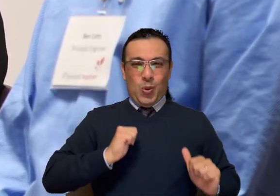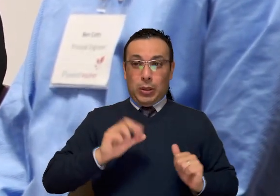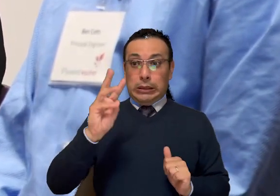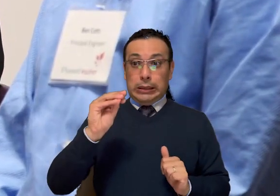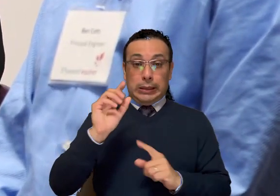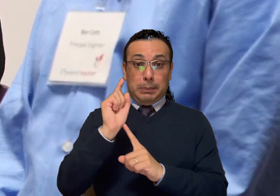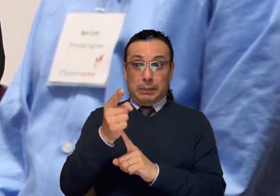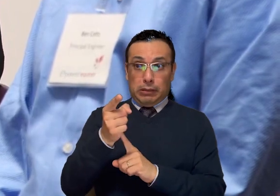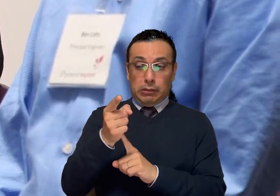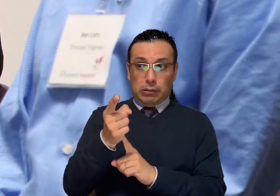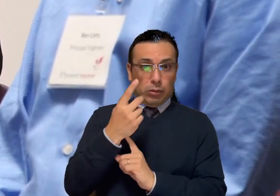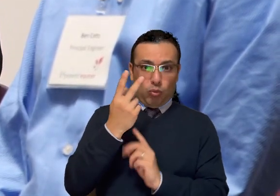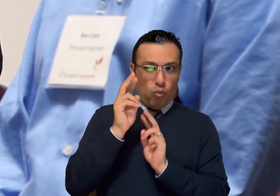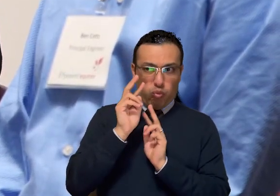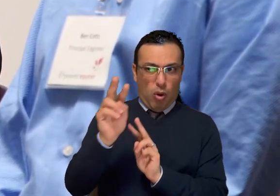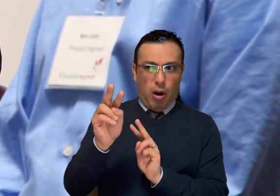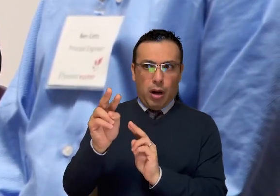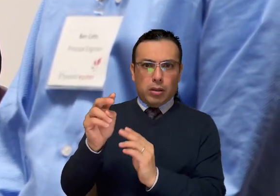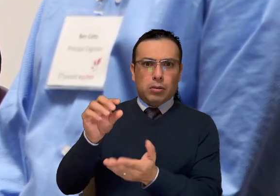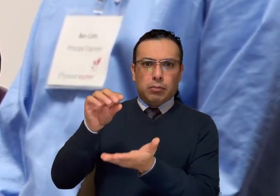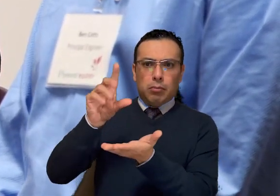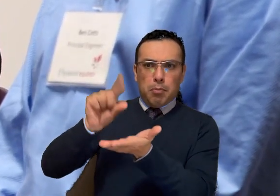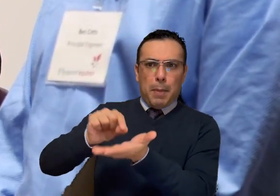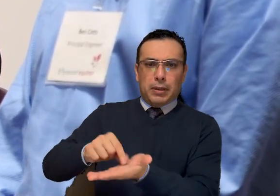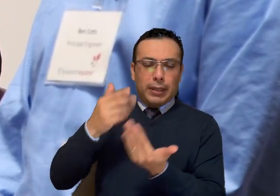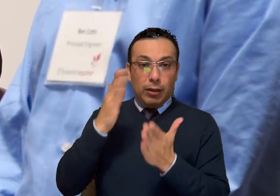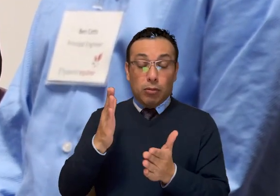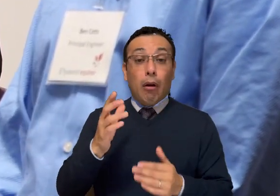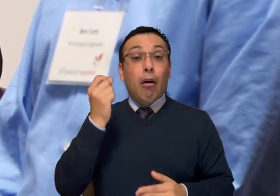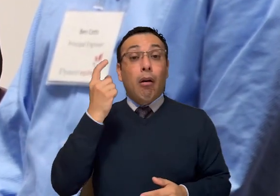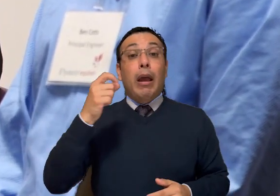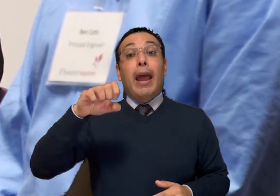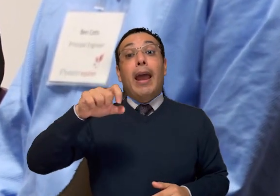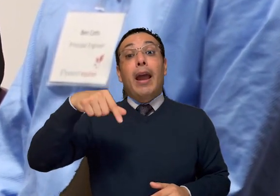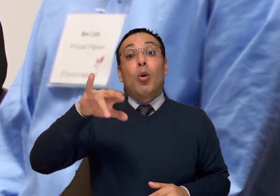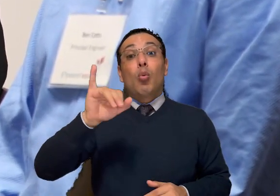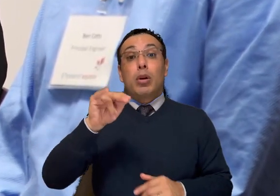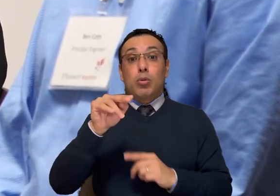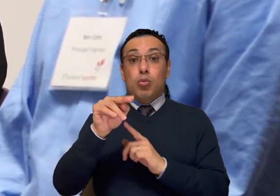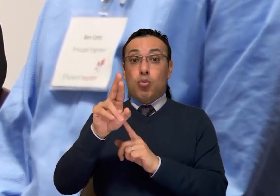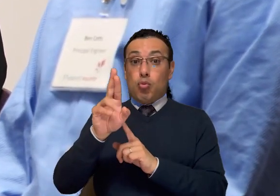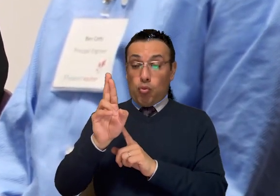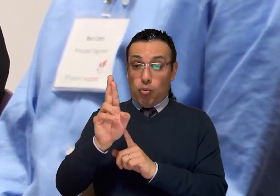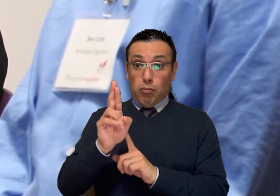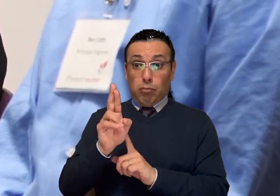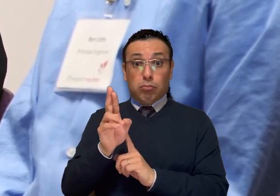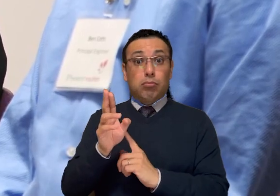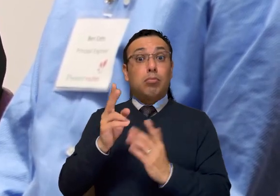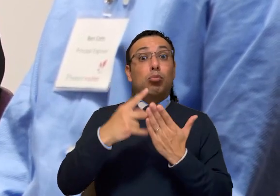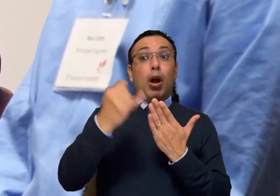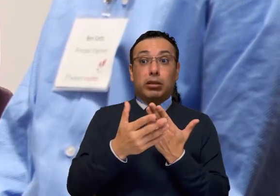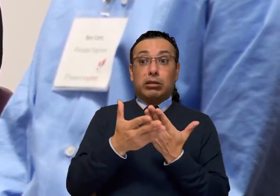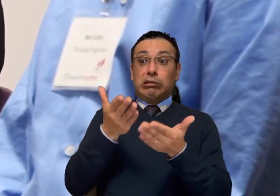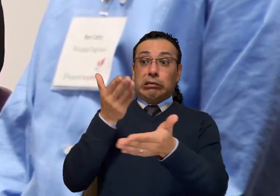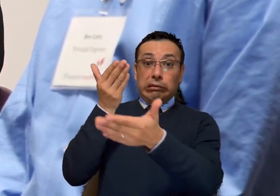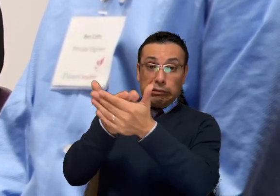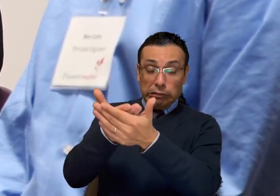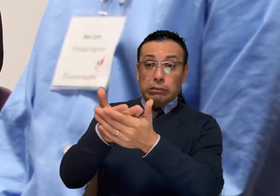are located within fishing communities in Norfolk in England. So that's where I actually previously